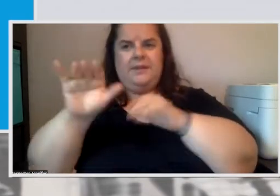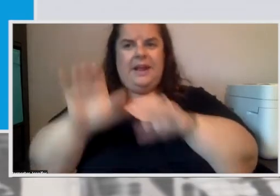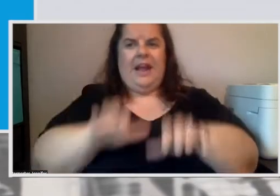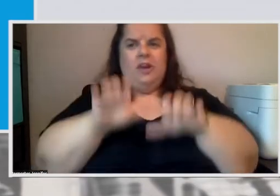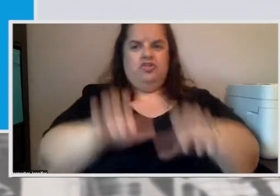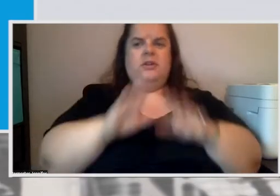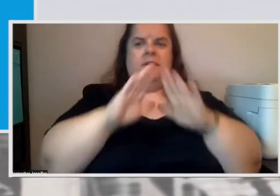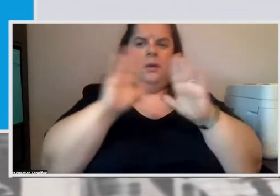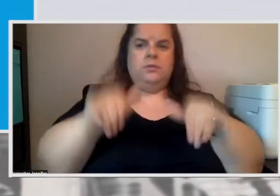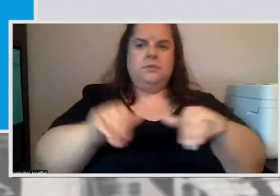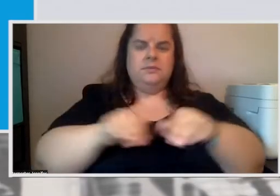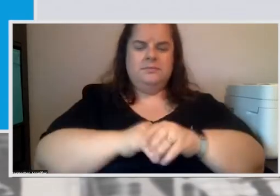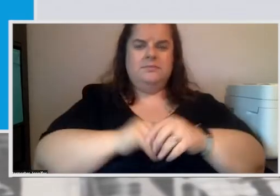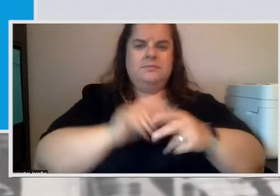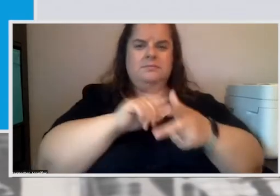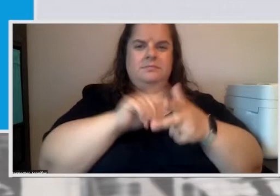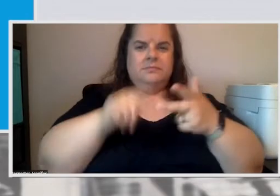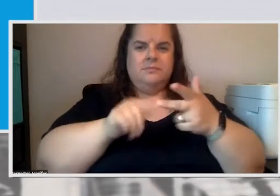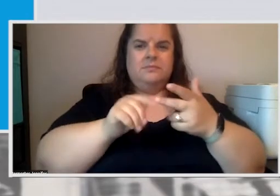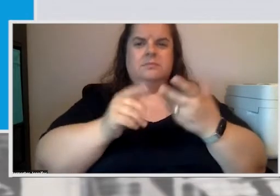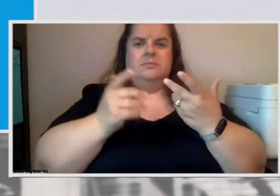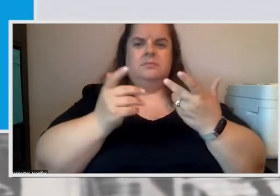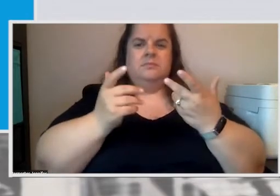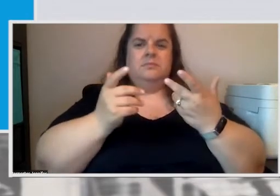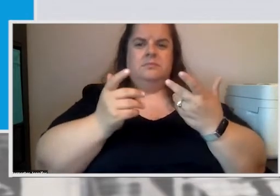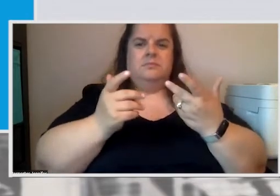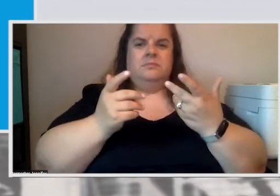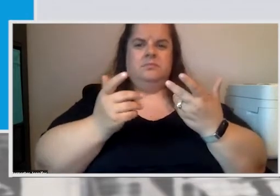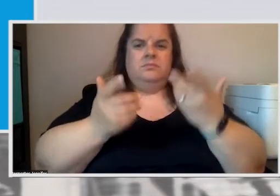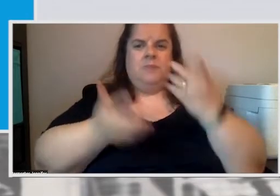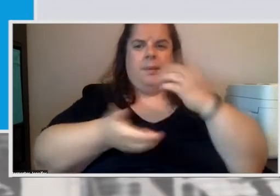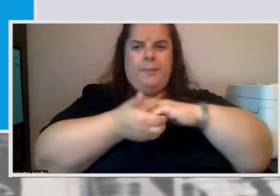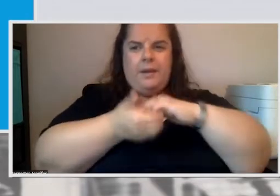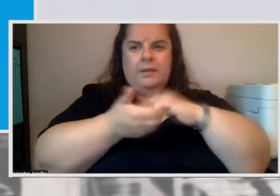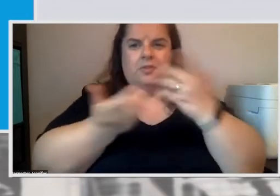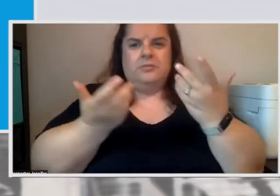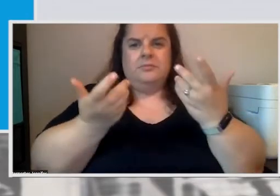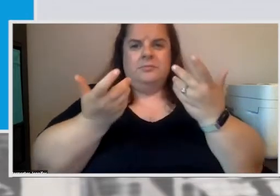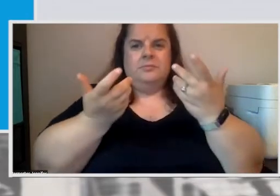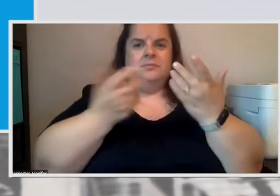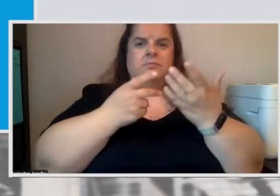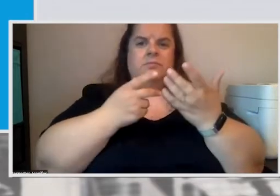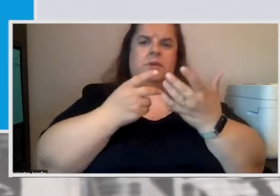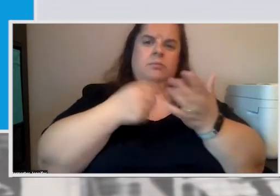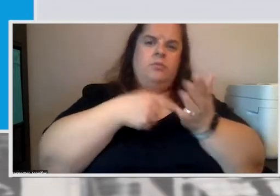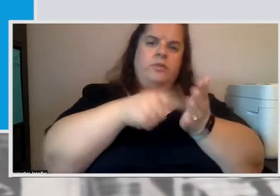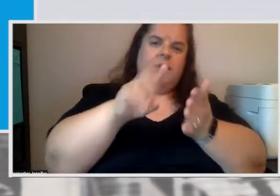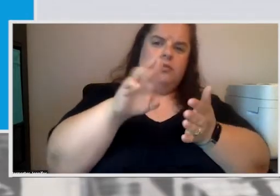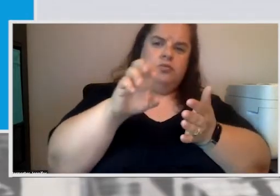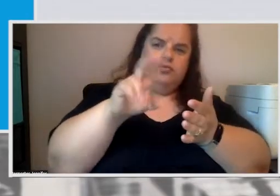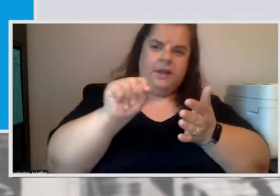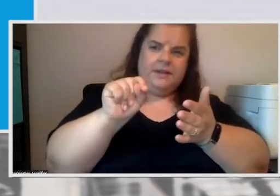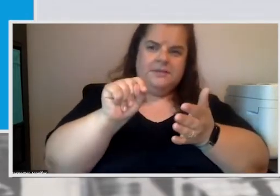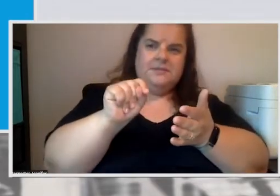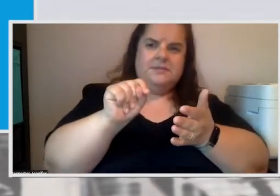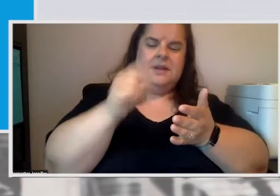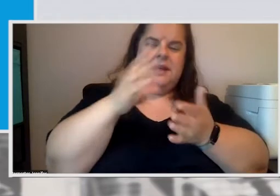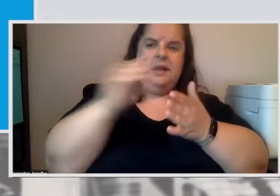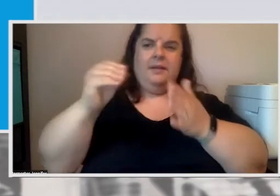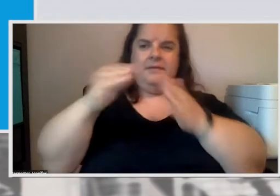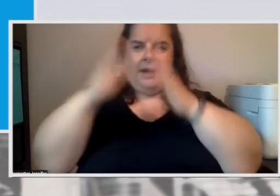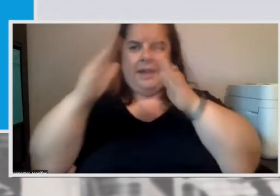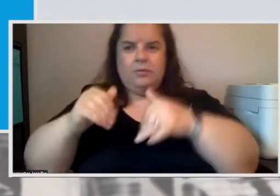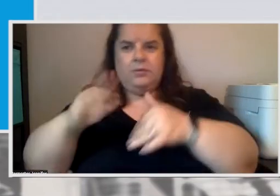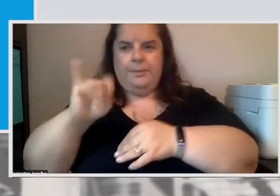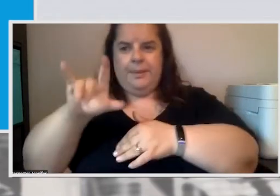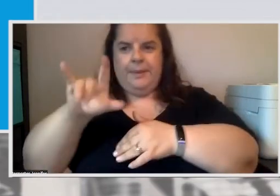primary organization we work with. And as you see, it provides rent and utility payments for households struggling as a result of the pandemic. The